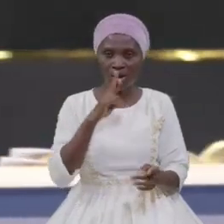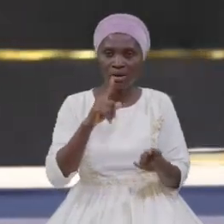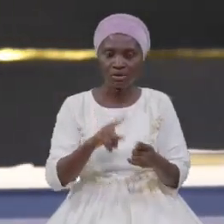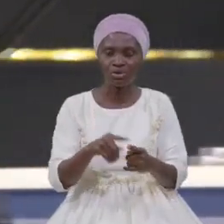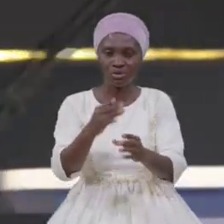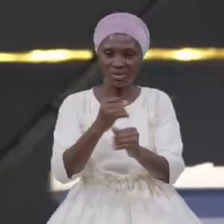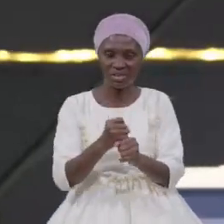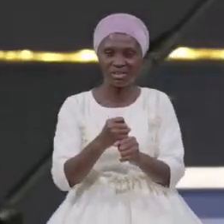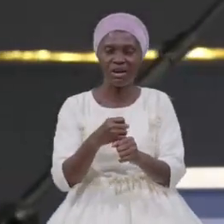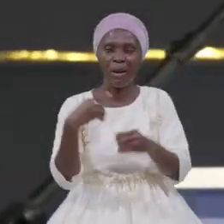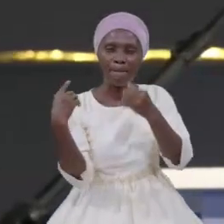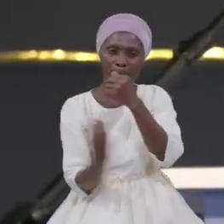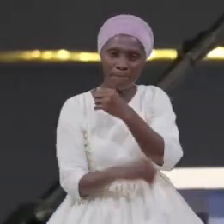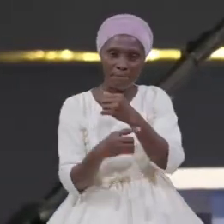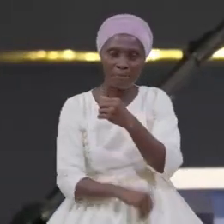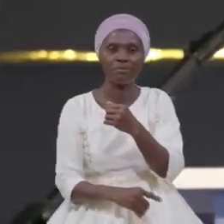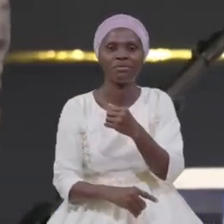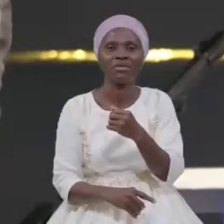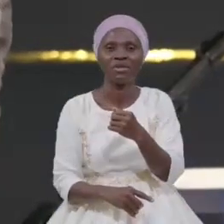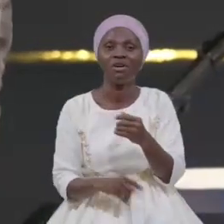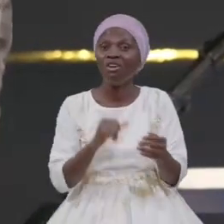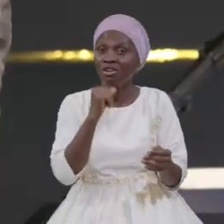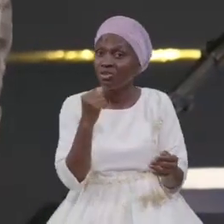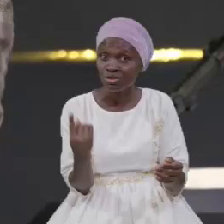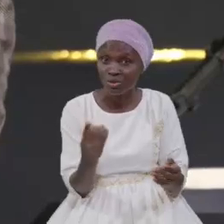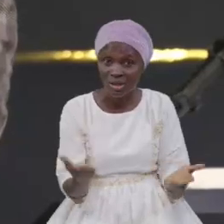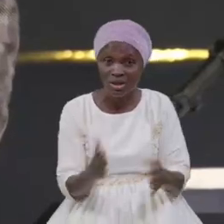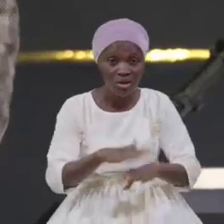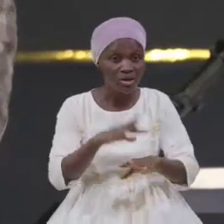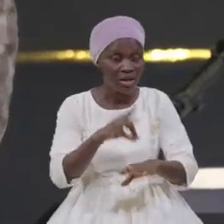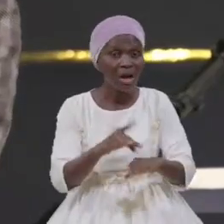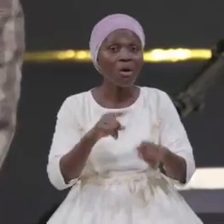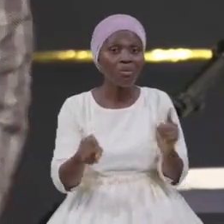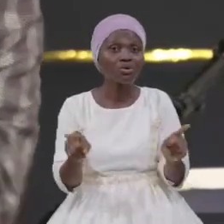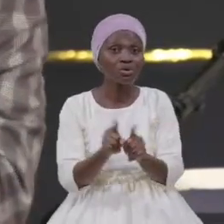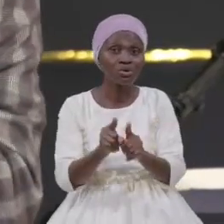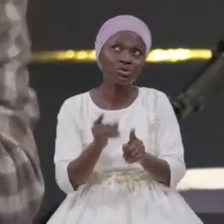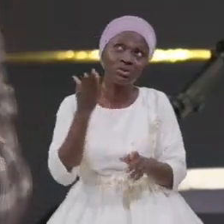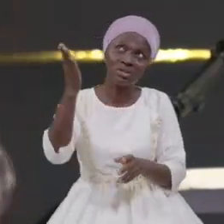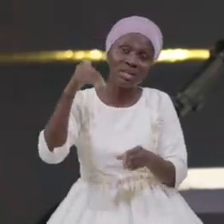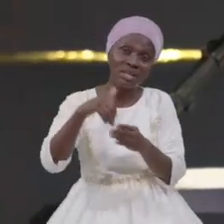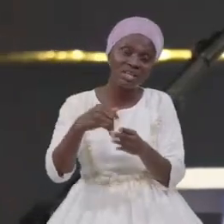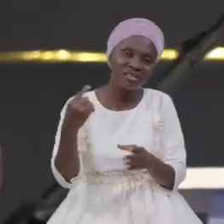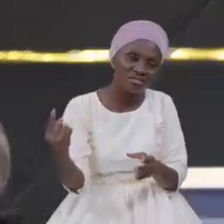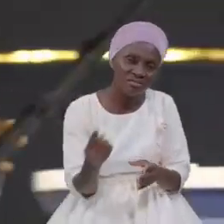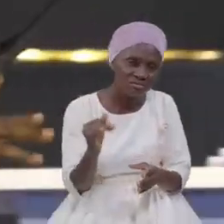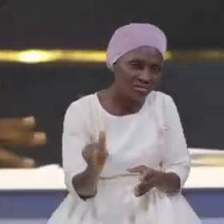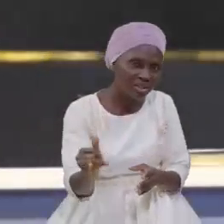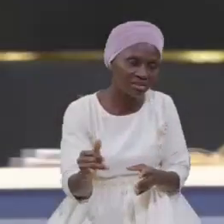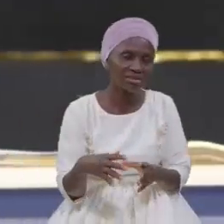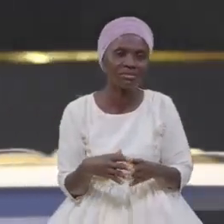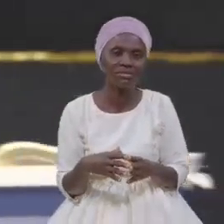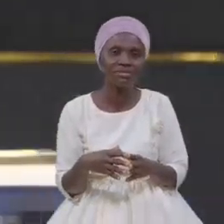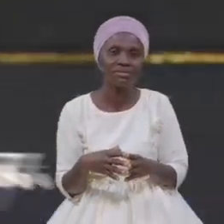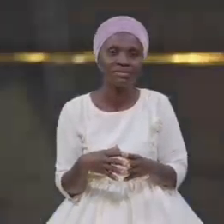not only here on earth, but there in eternity. And then you come to